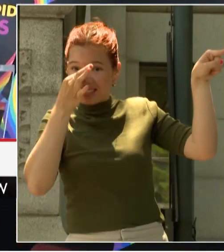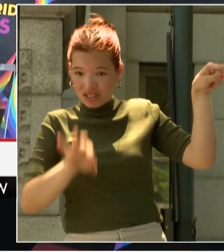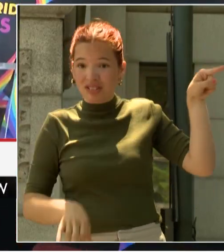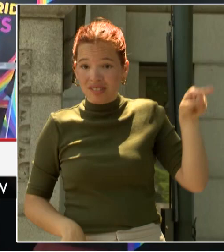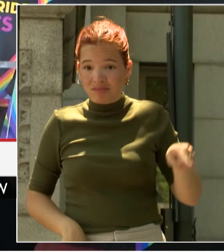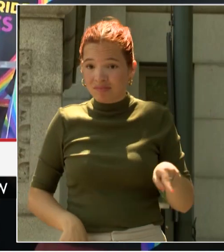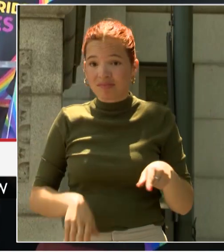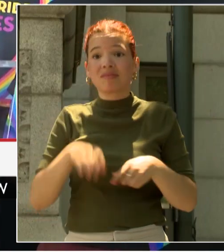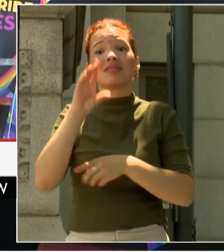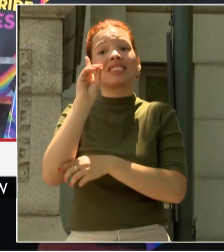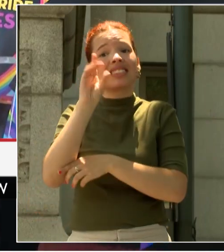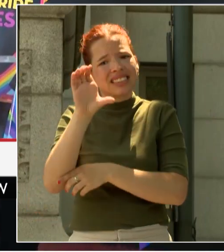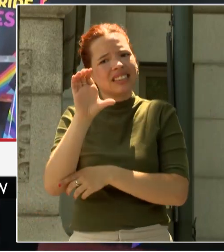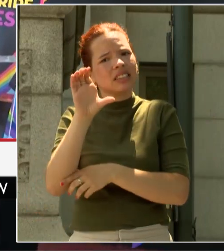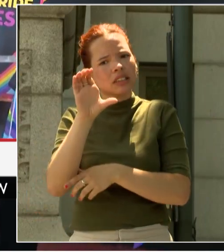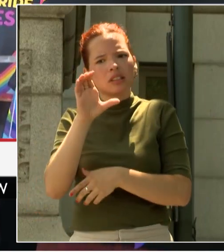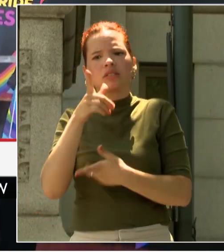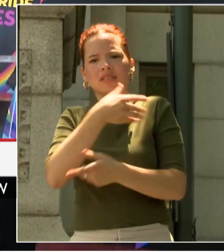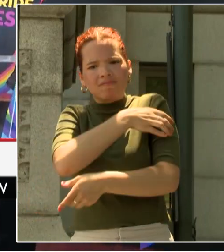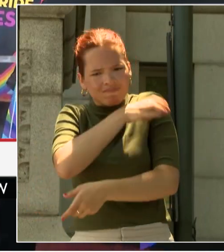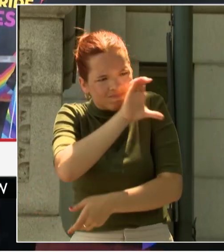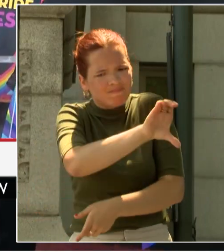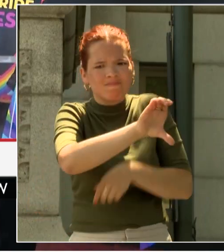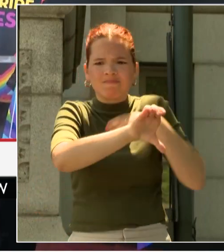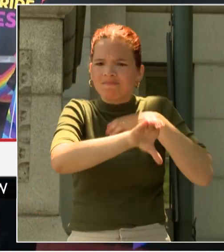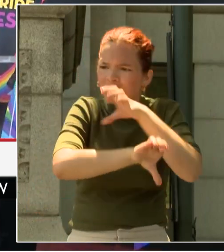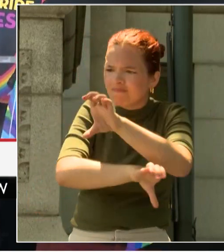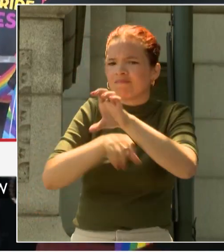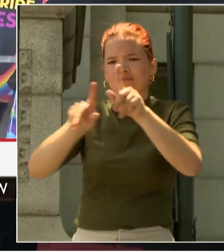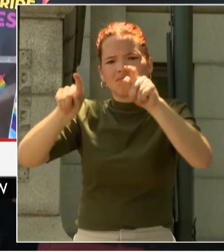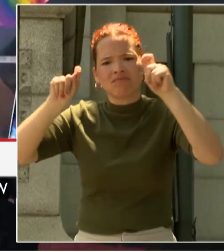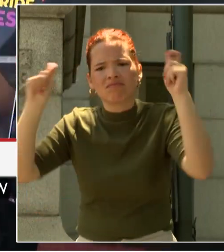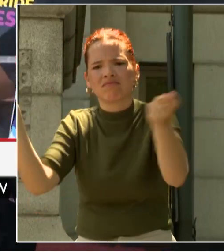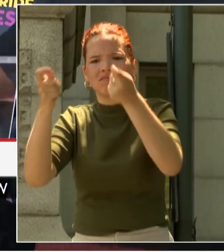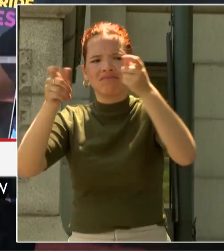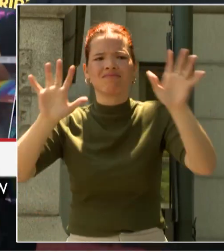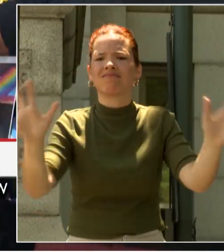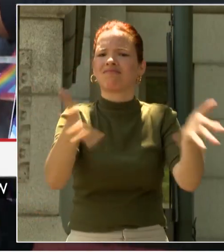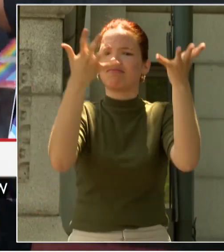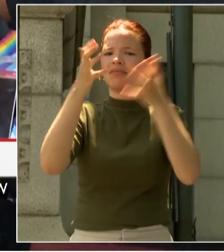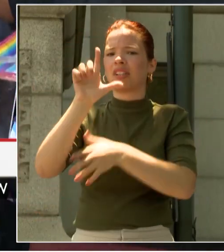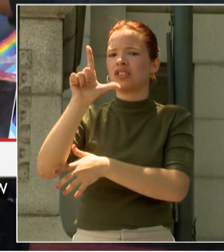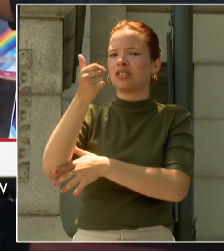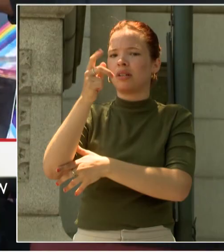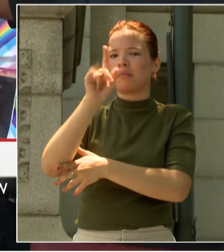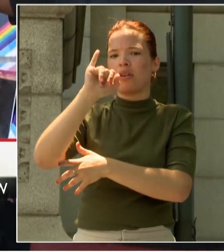D.C. empowers, honors, and celebrates the LGBTQIA plus community.